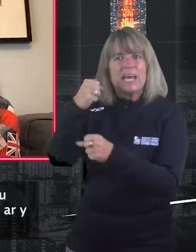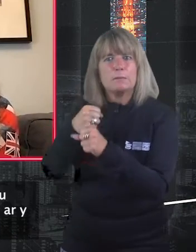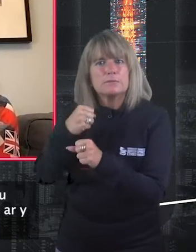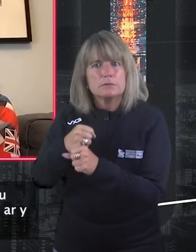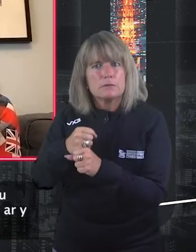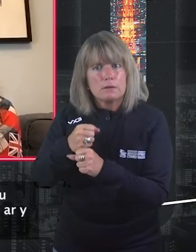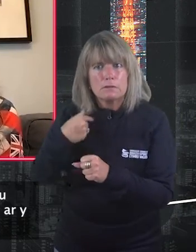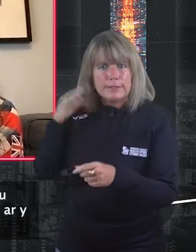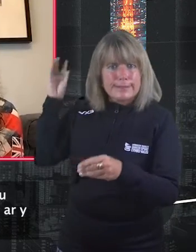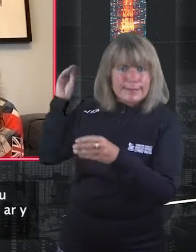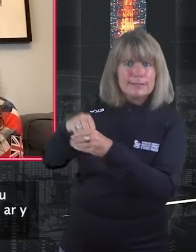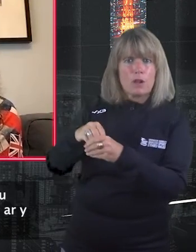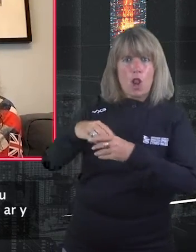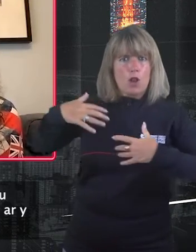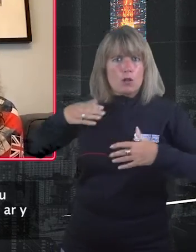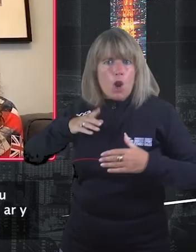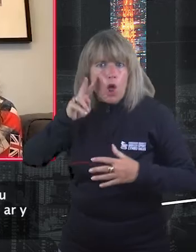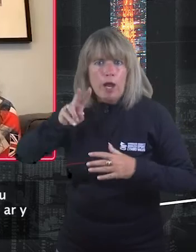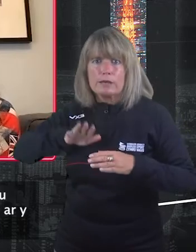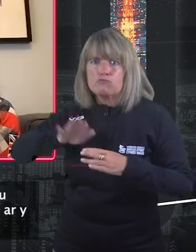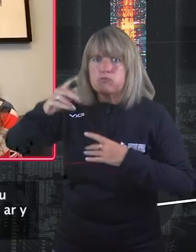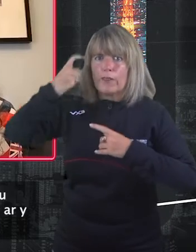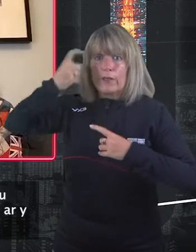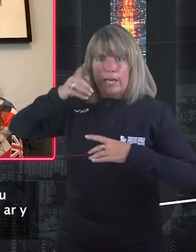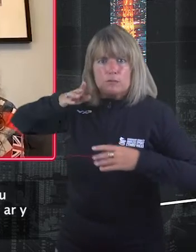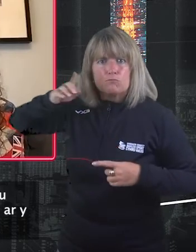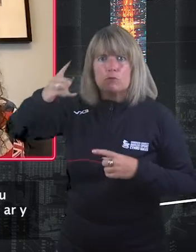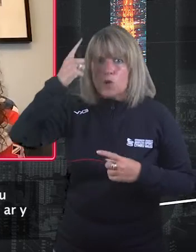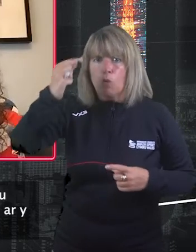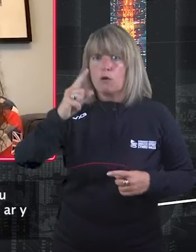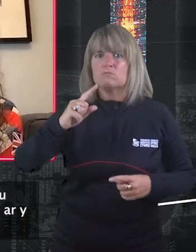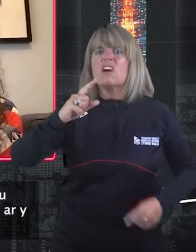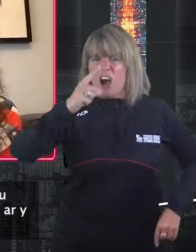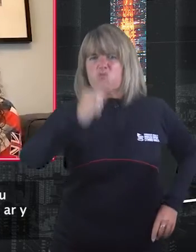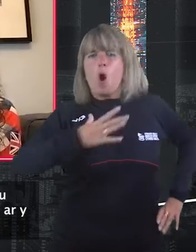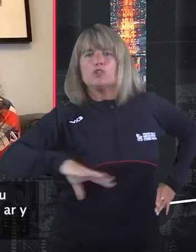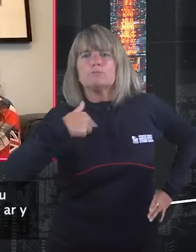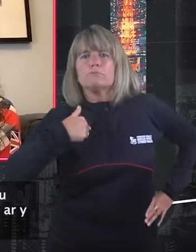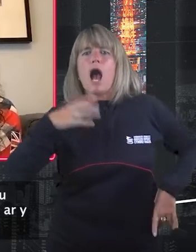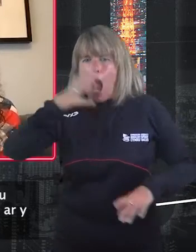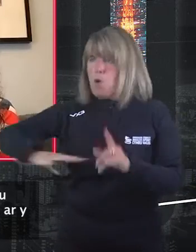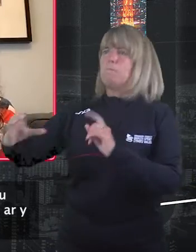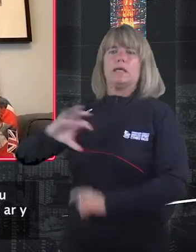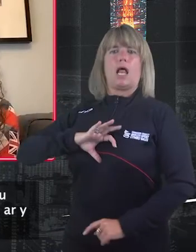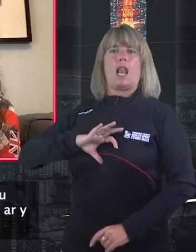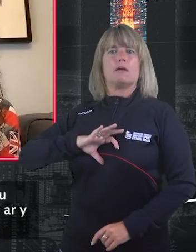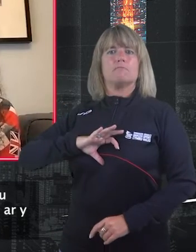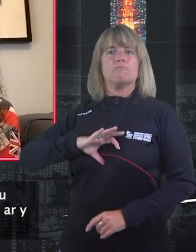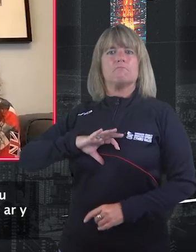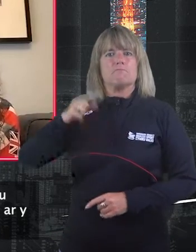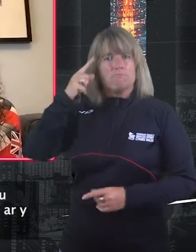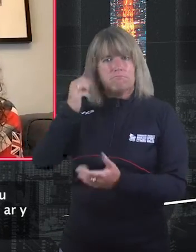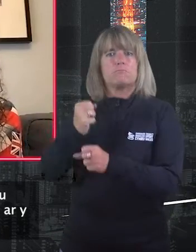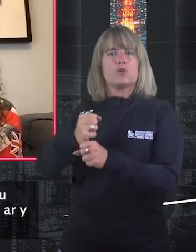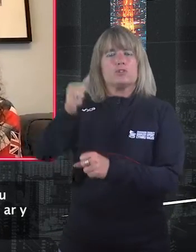I feel like for the first time with these games, I'm actually going into it, you know, looking upwards and thinking, you know what, I actually really, really